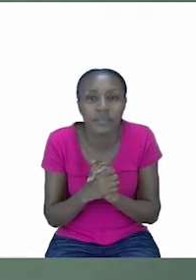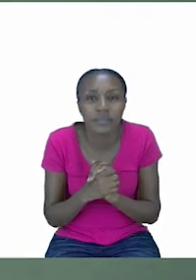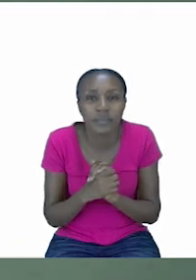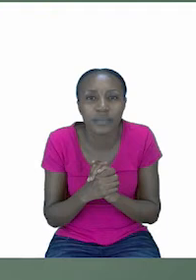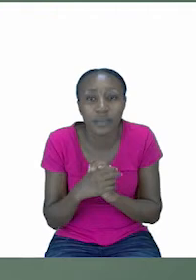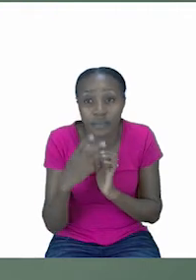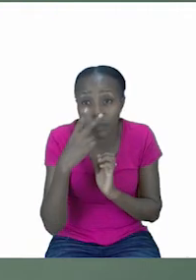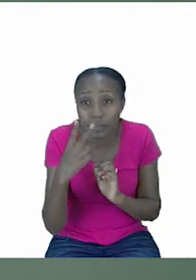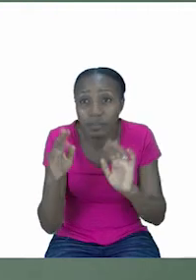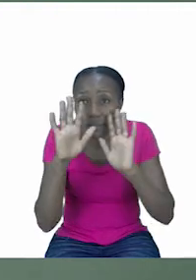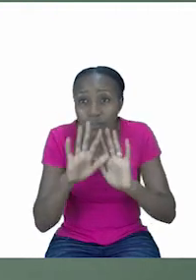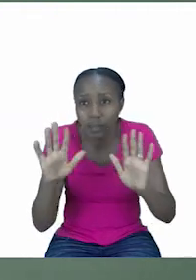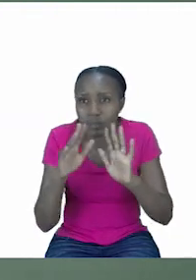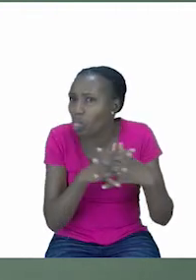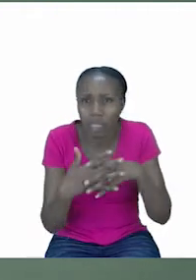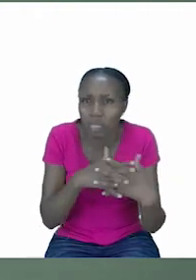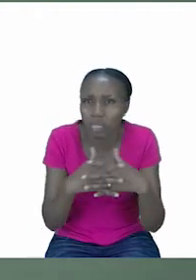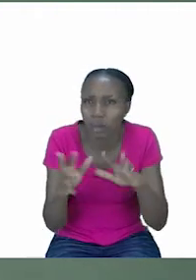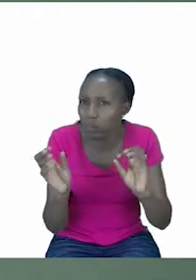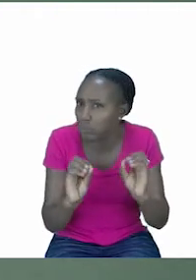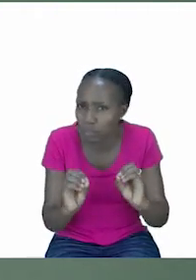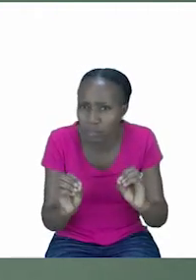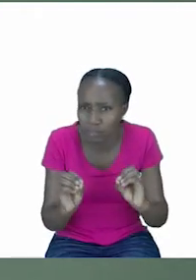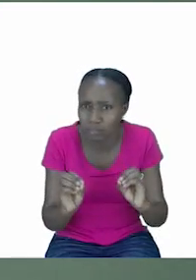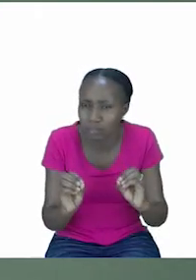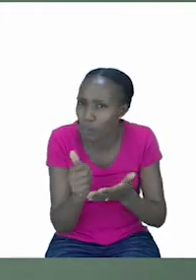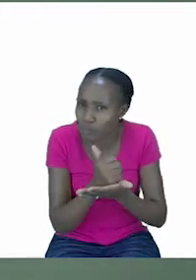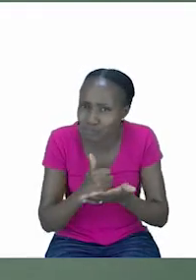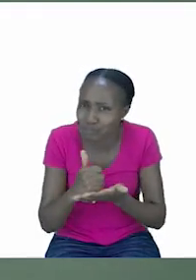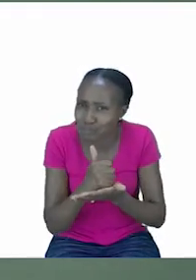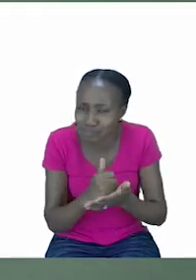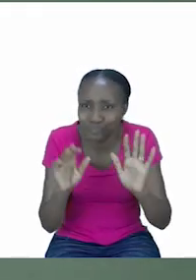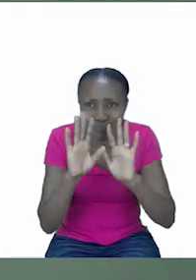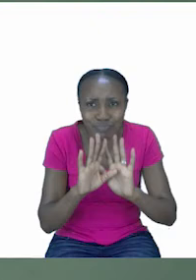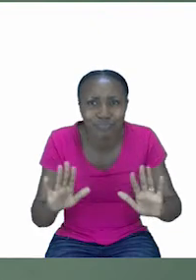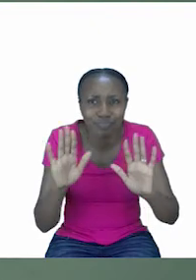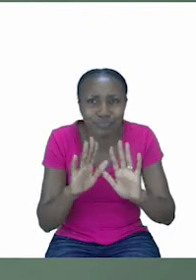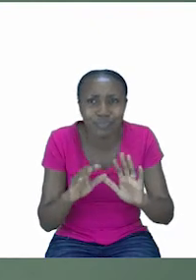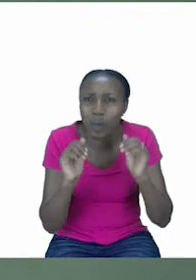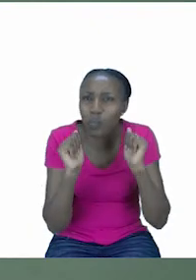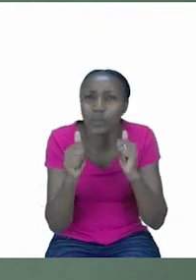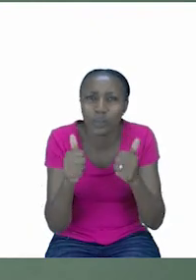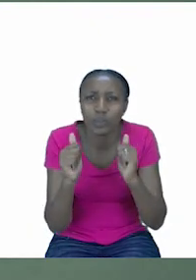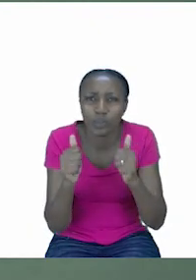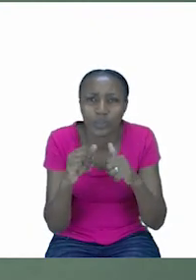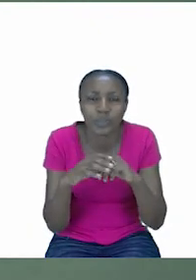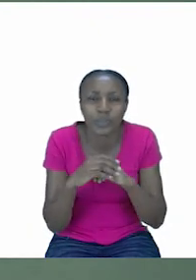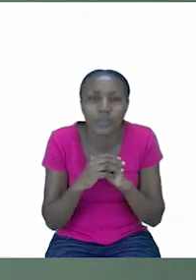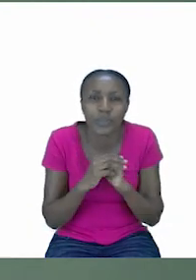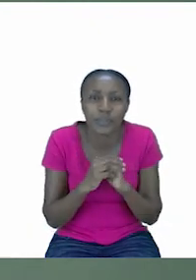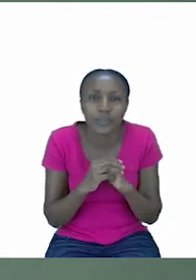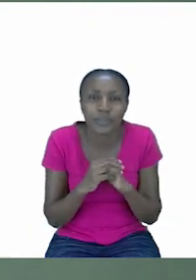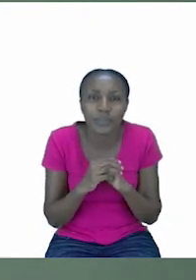that? I am in the lines. And I'll continue coloring one direction,